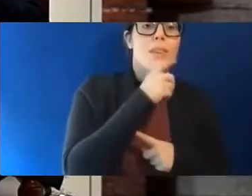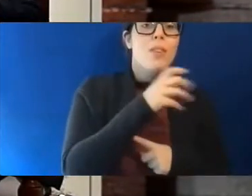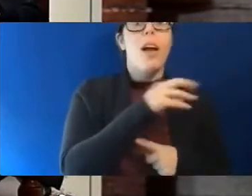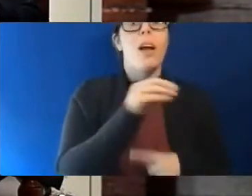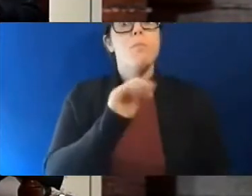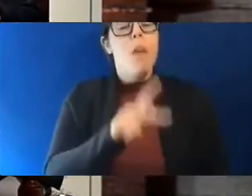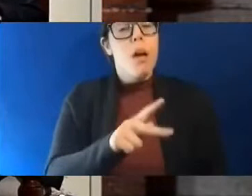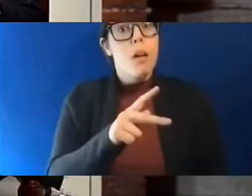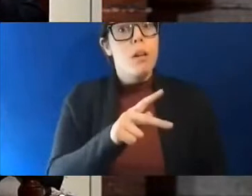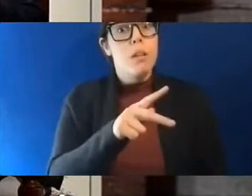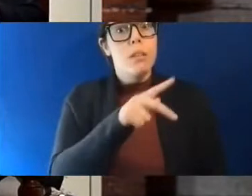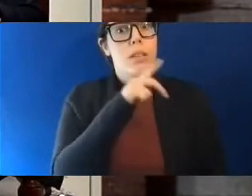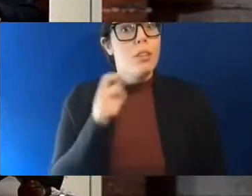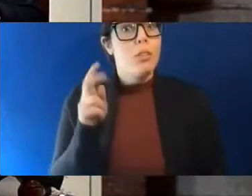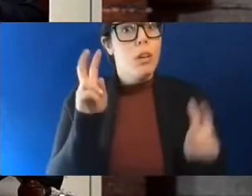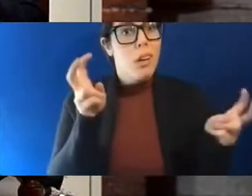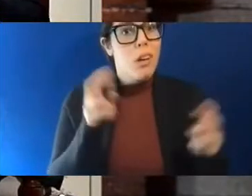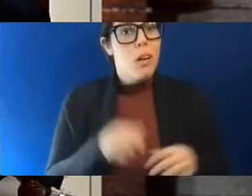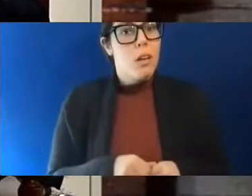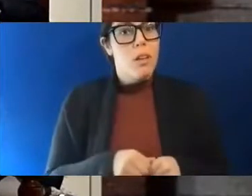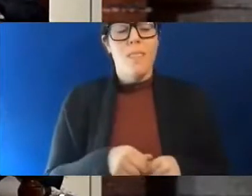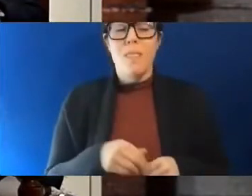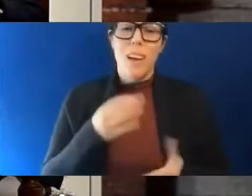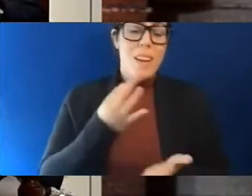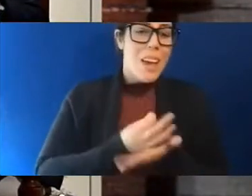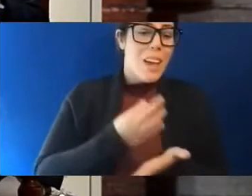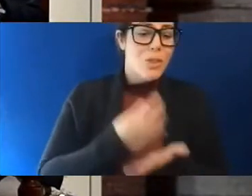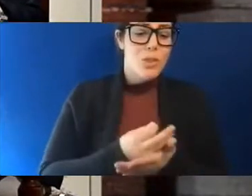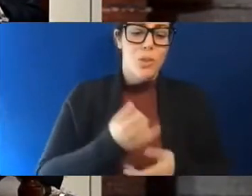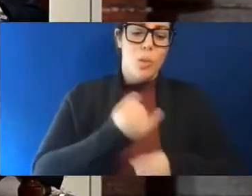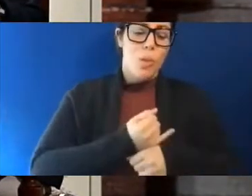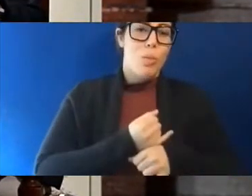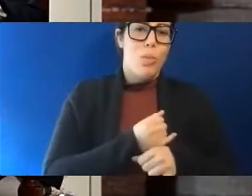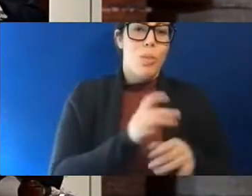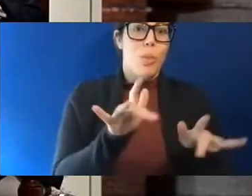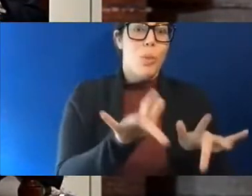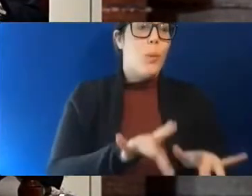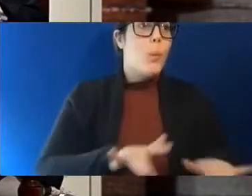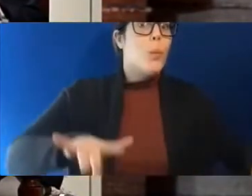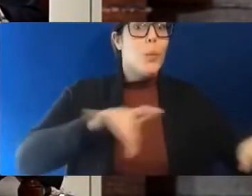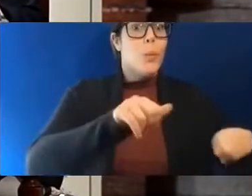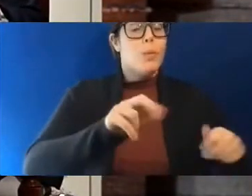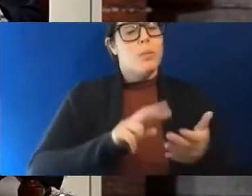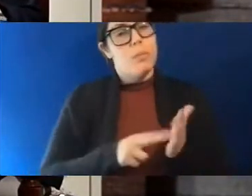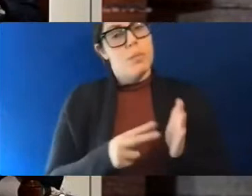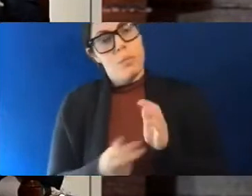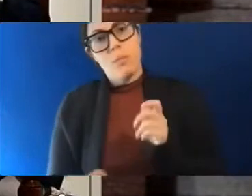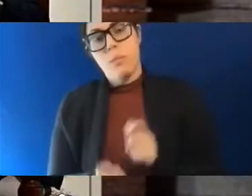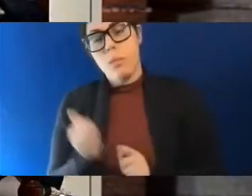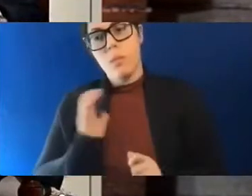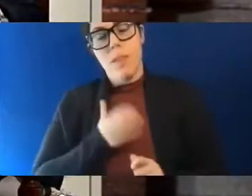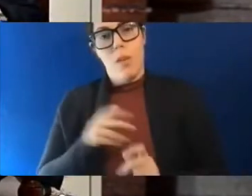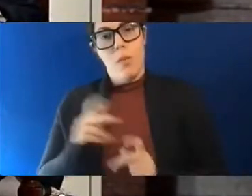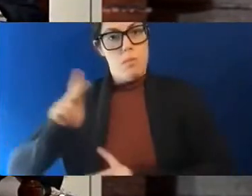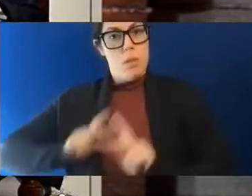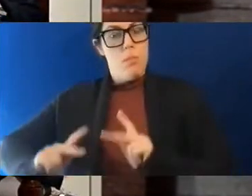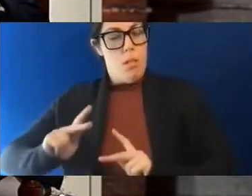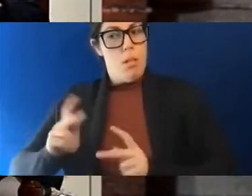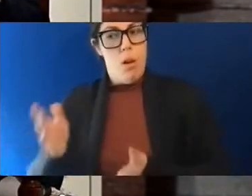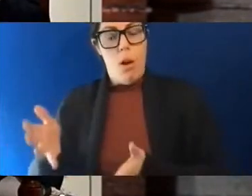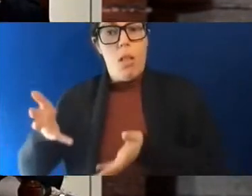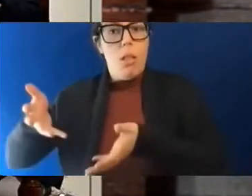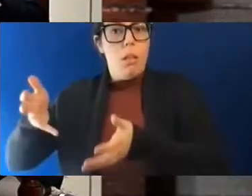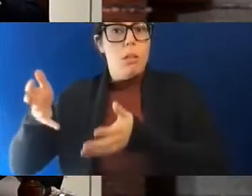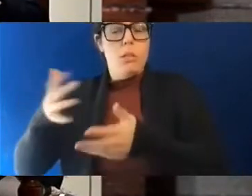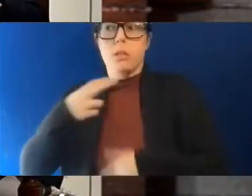financial institution deserts. And so disproportionately, many of our constituents are left to